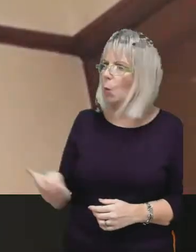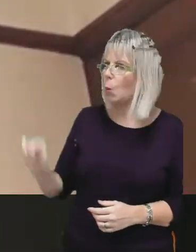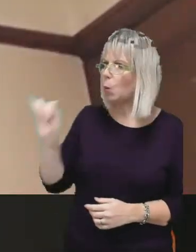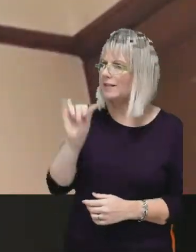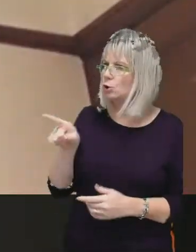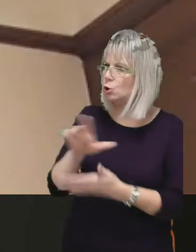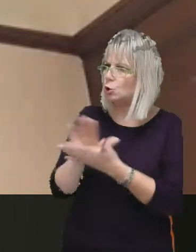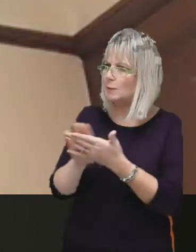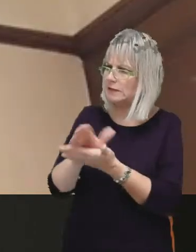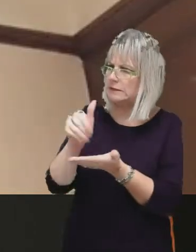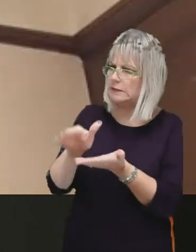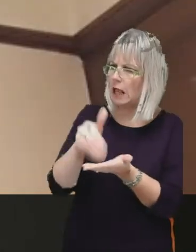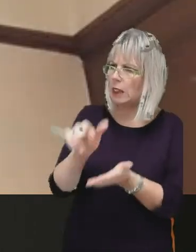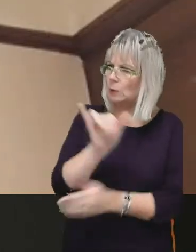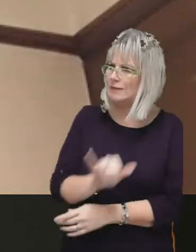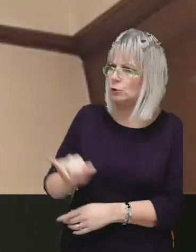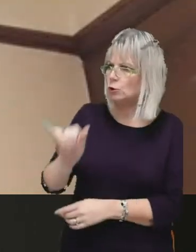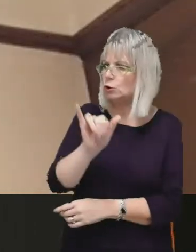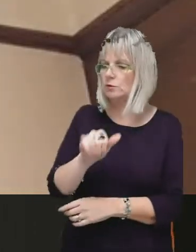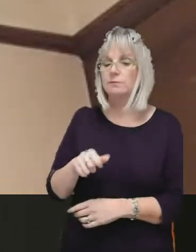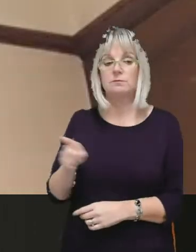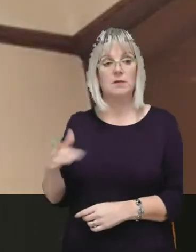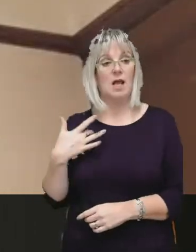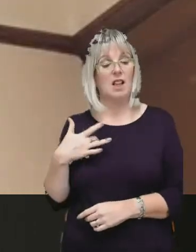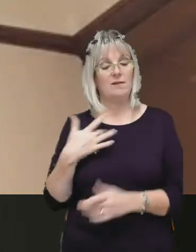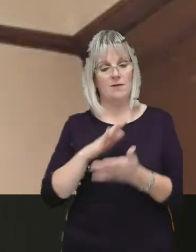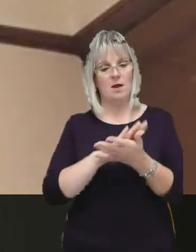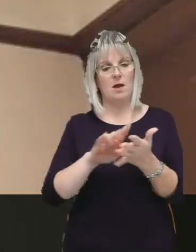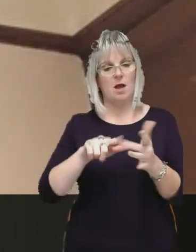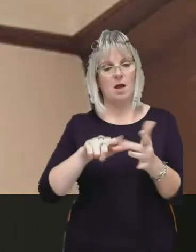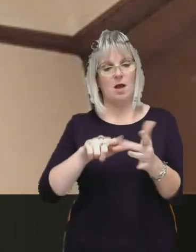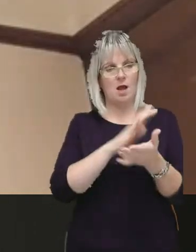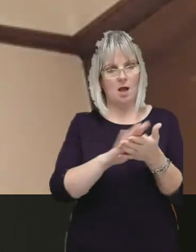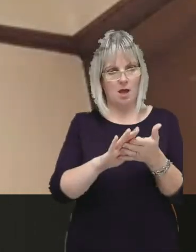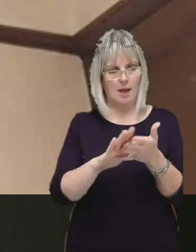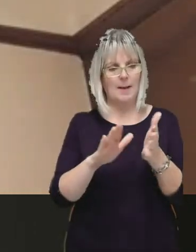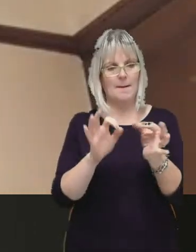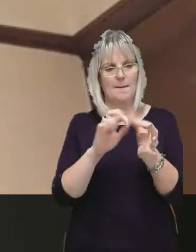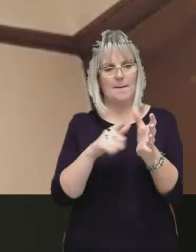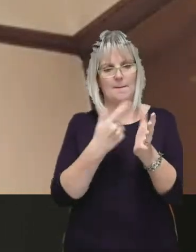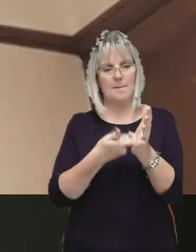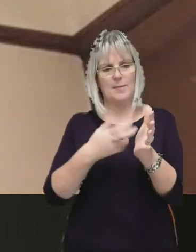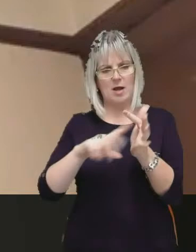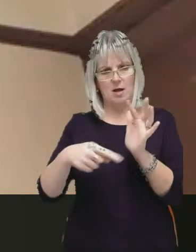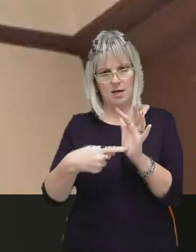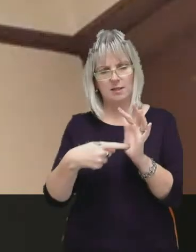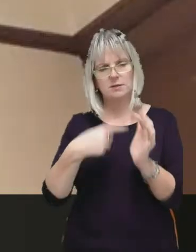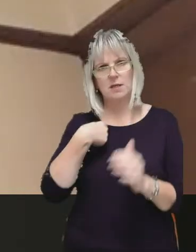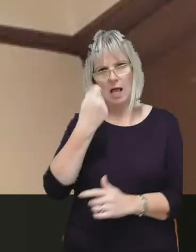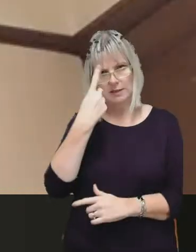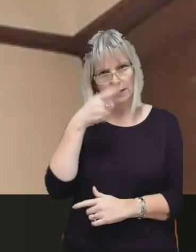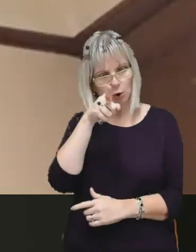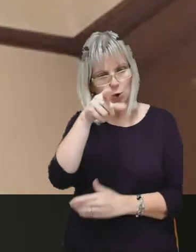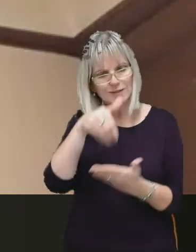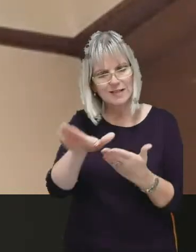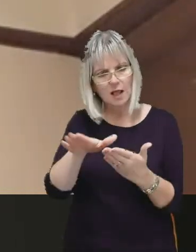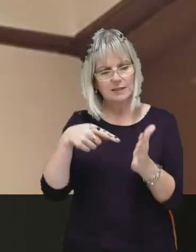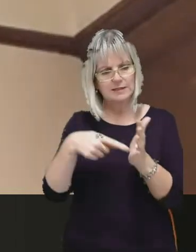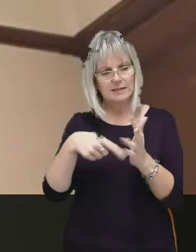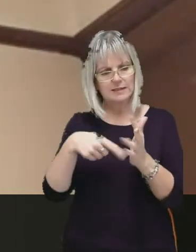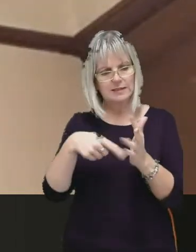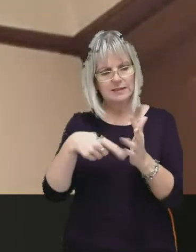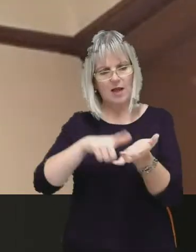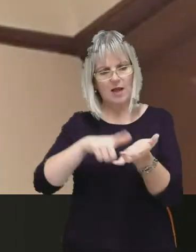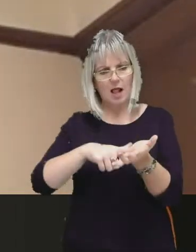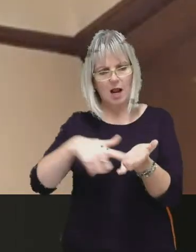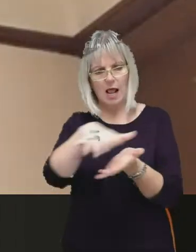I live in High Barnet, and I understand that you're selling the TfL land. There's a campaign at the moment,